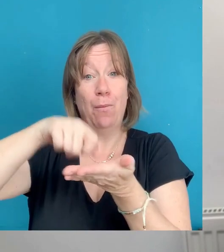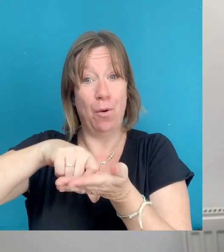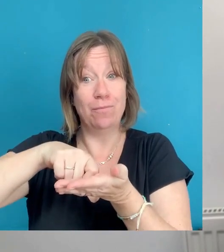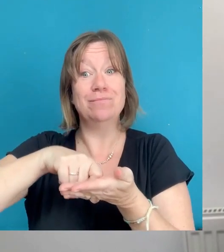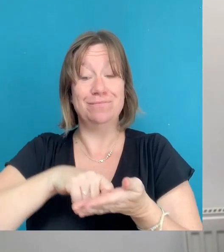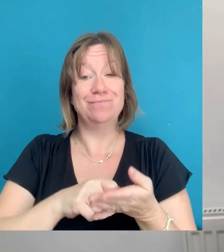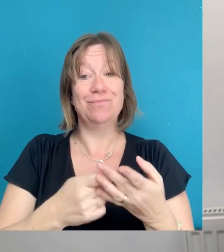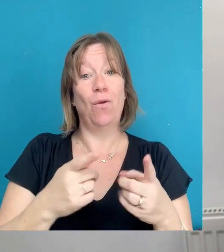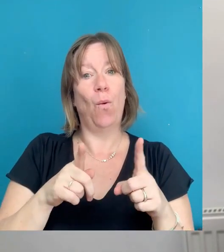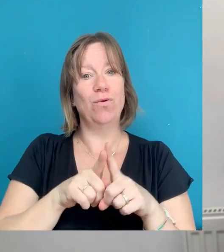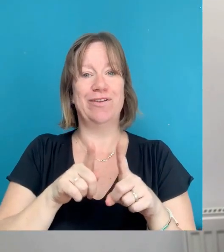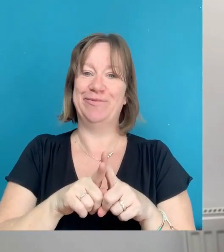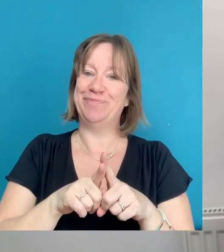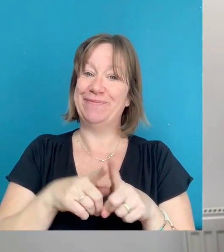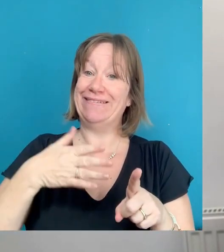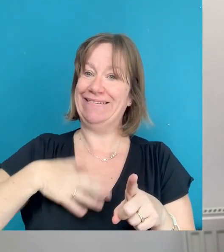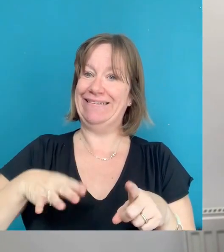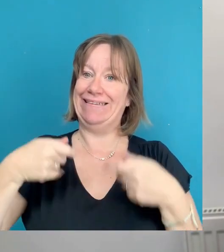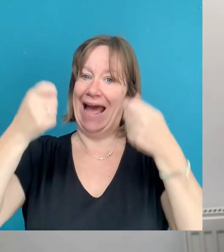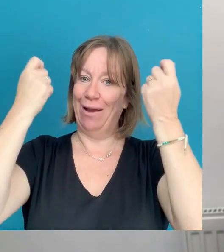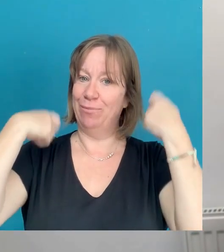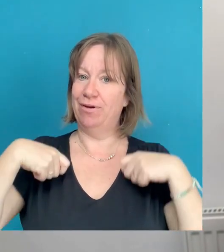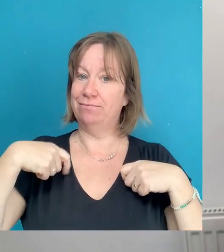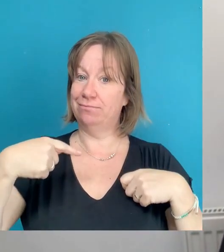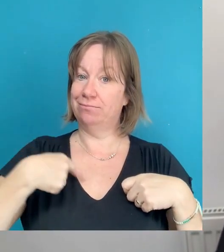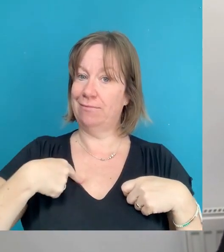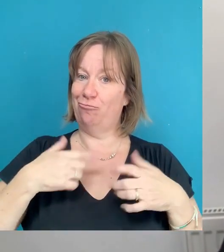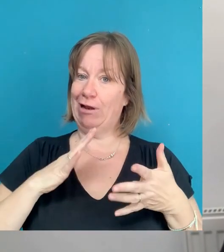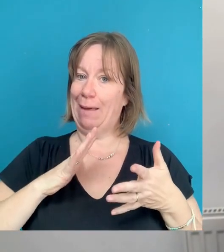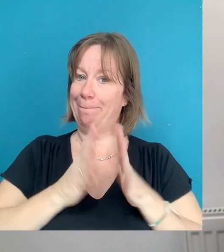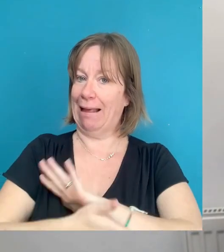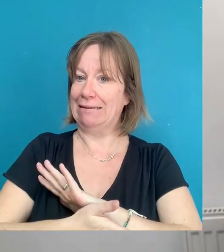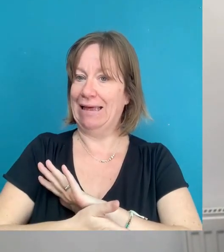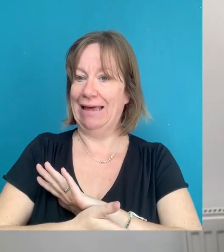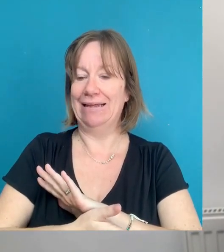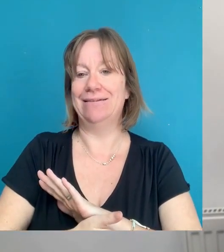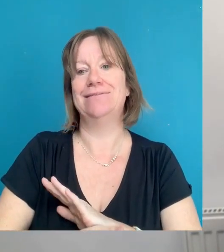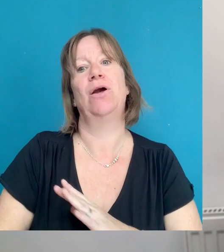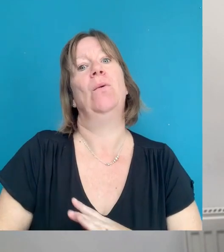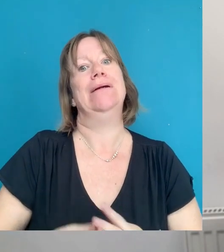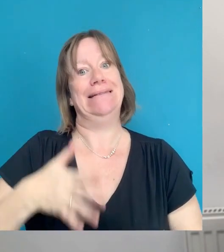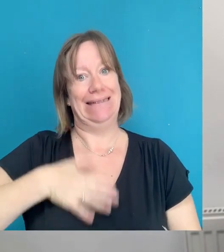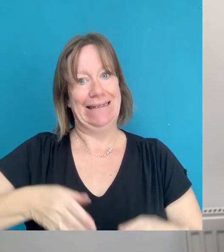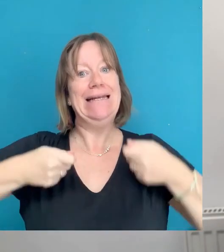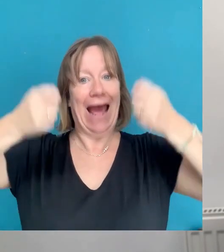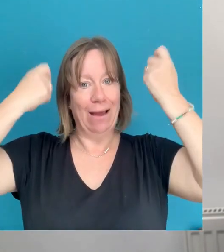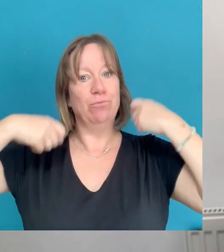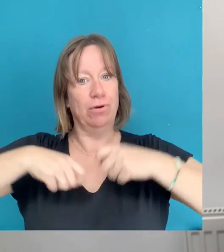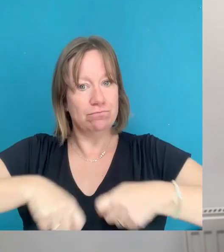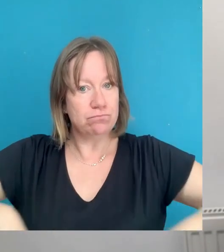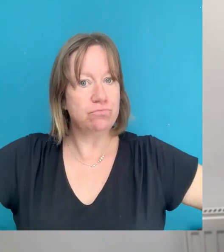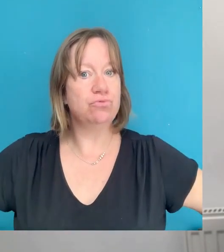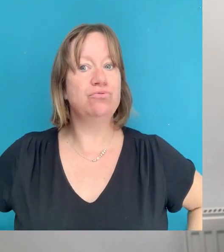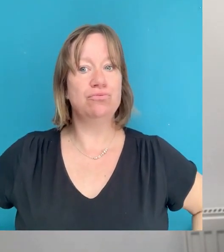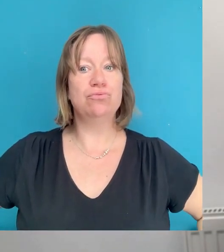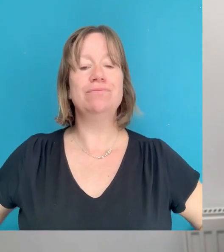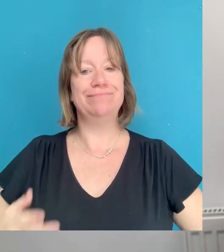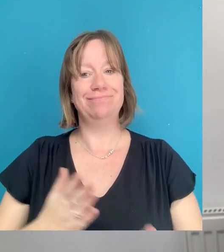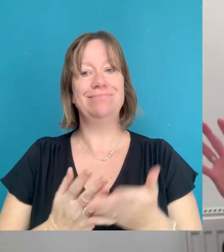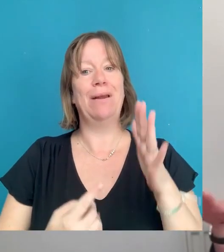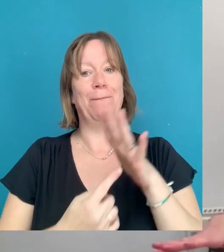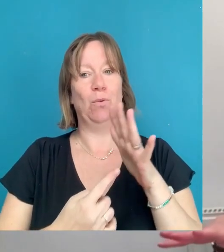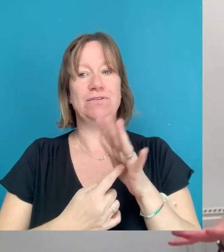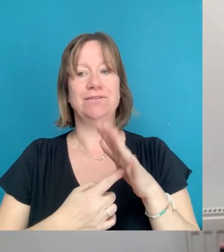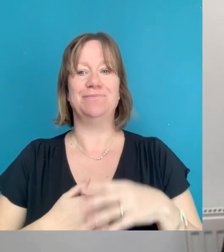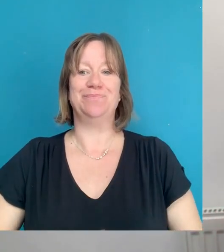size. And also, can't forget, I've got an apron on. I'm really messy when I'm making art, so if you're like me, put an apron on,